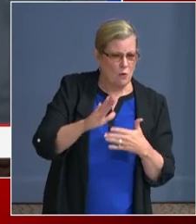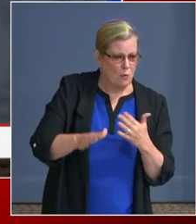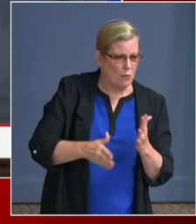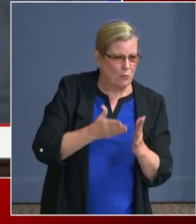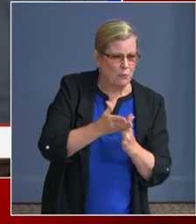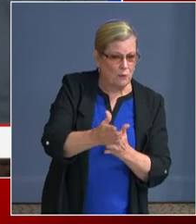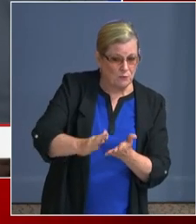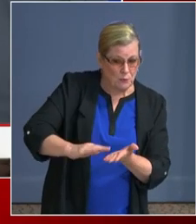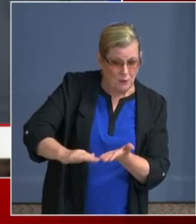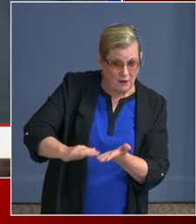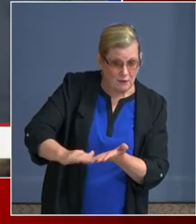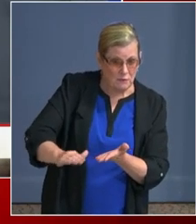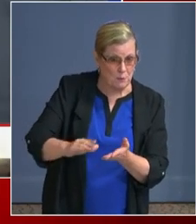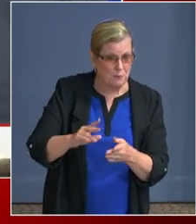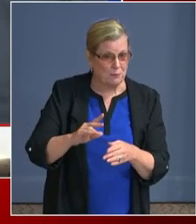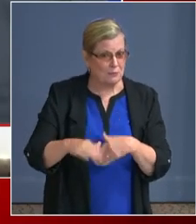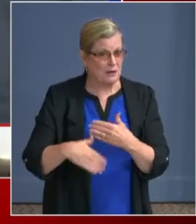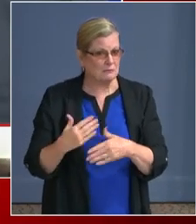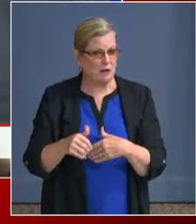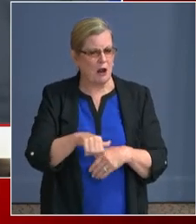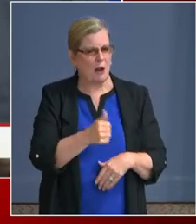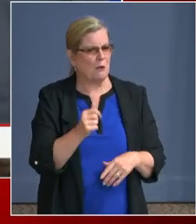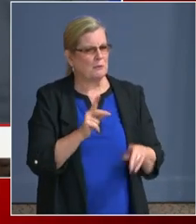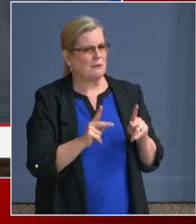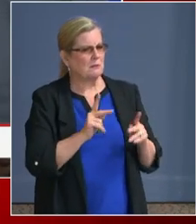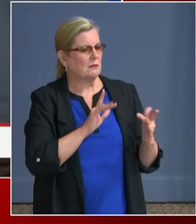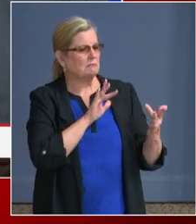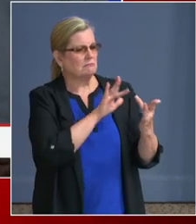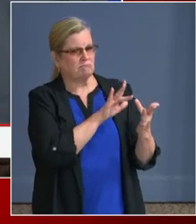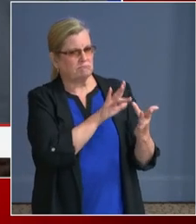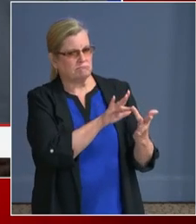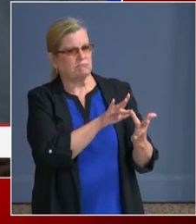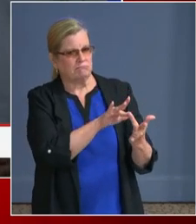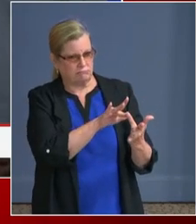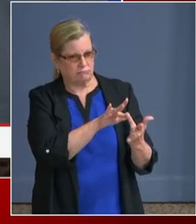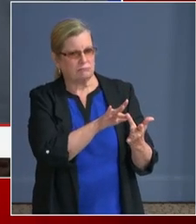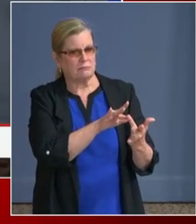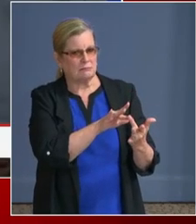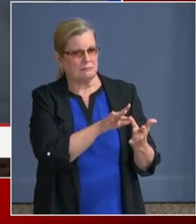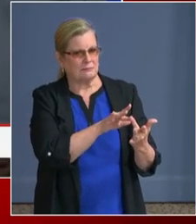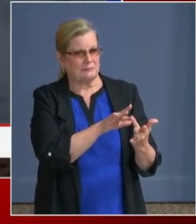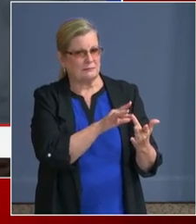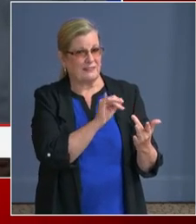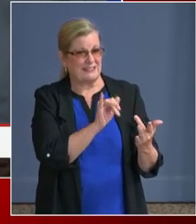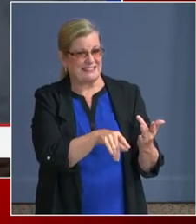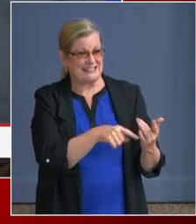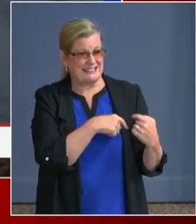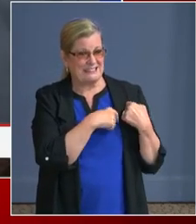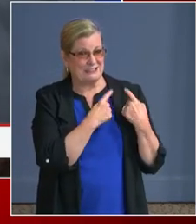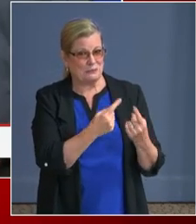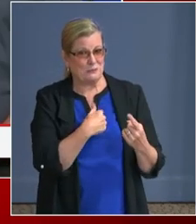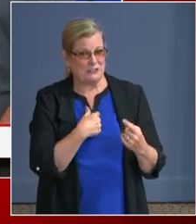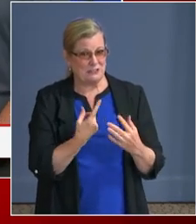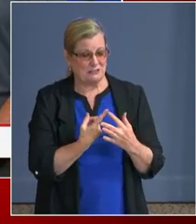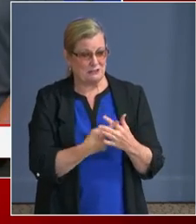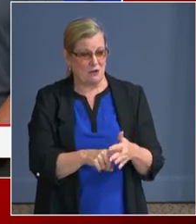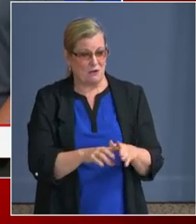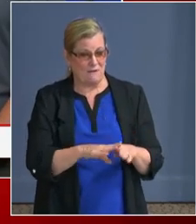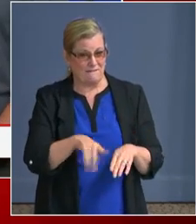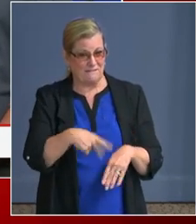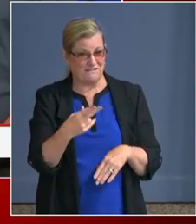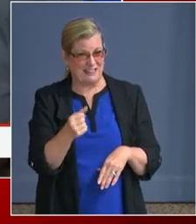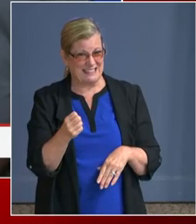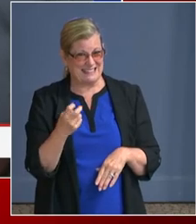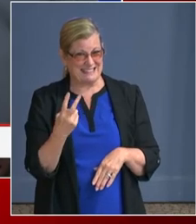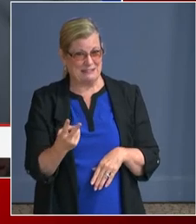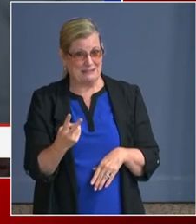process. Others have reached out to us proactively. I think since we started phase 2, we've actually gotten many